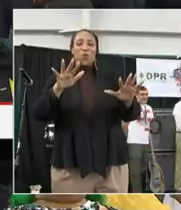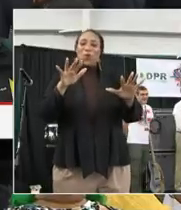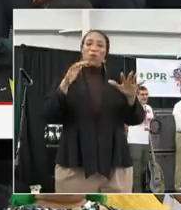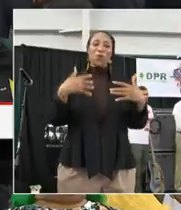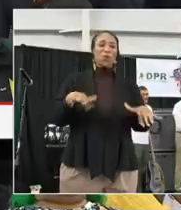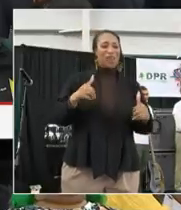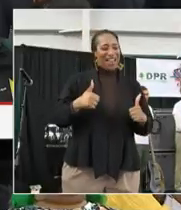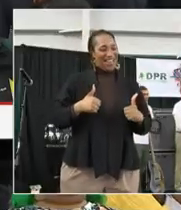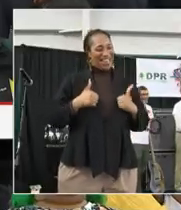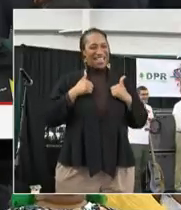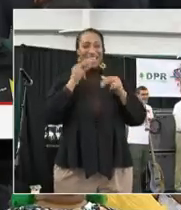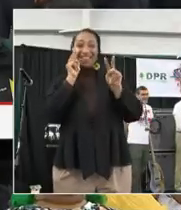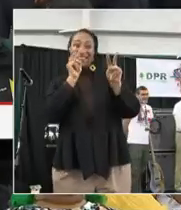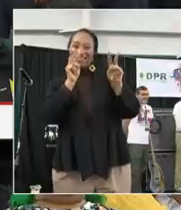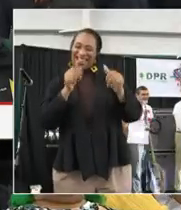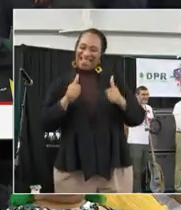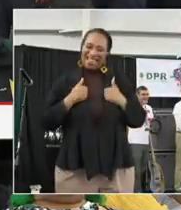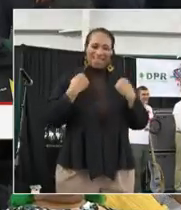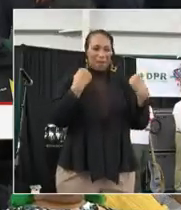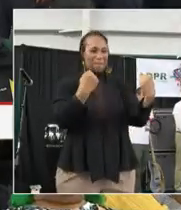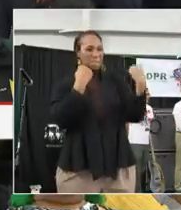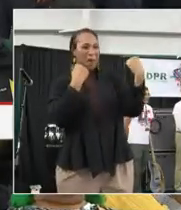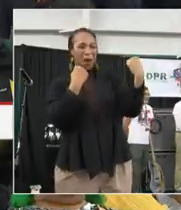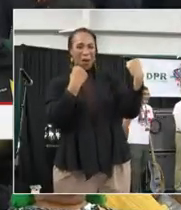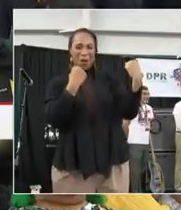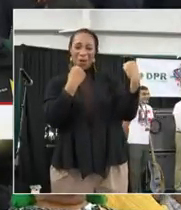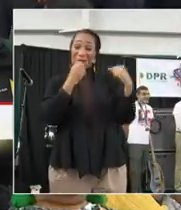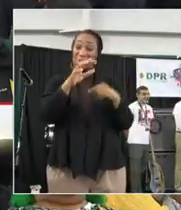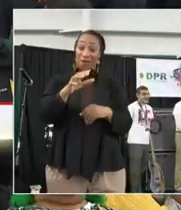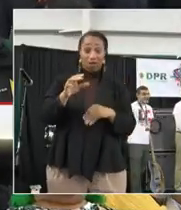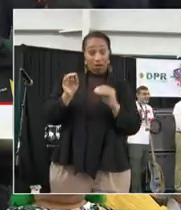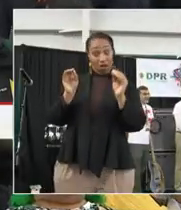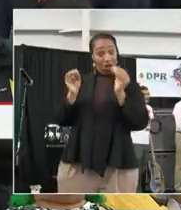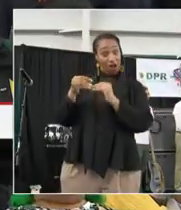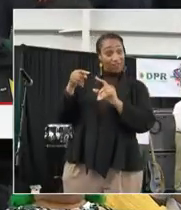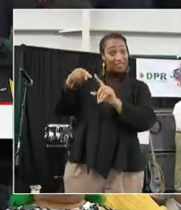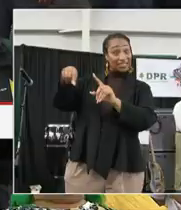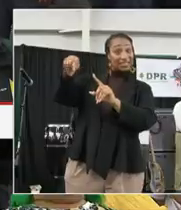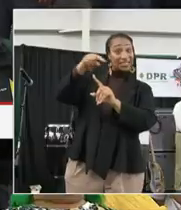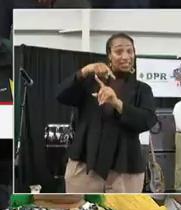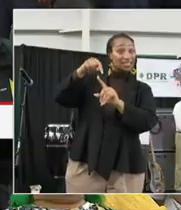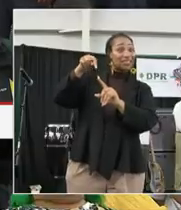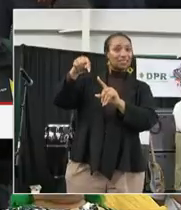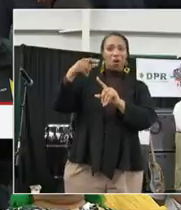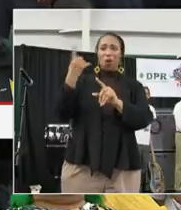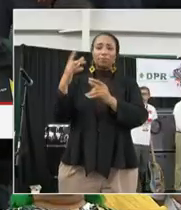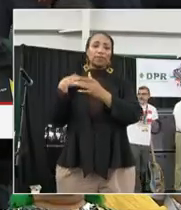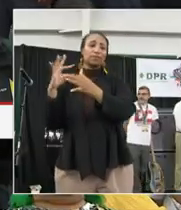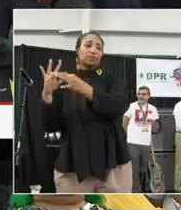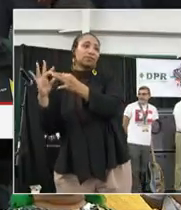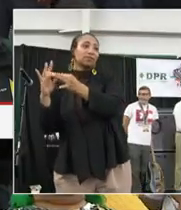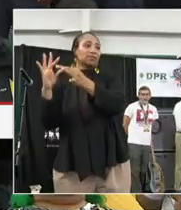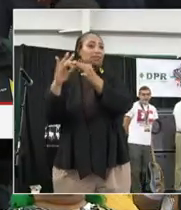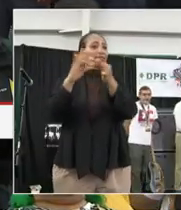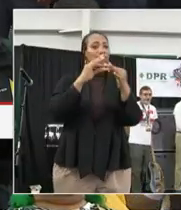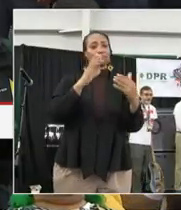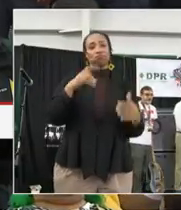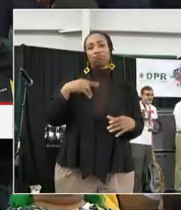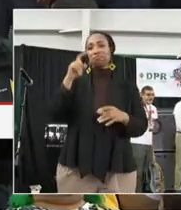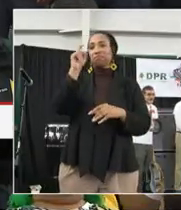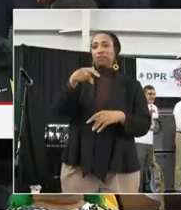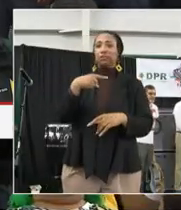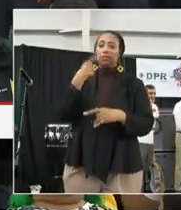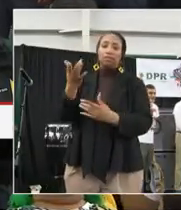of Dackle. I want to offer our heartfelt thanks to our 10-year serving,